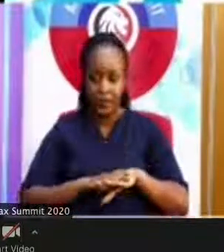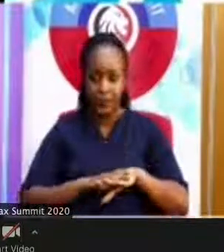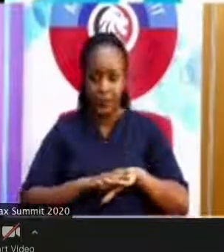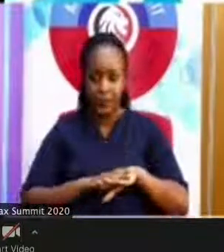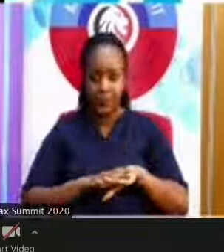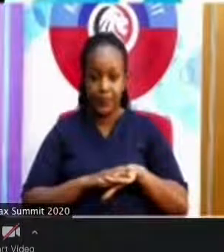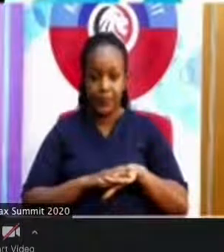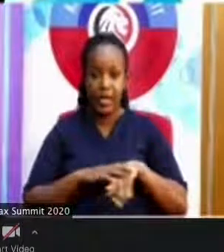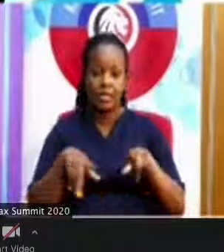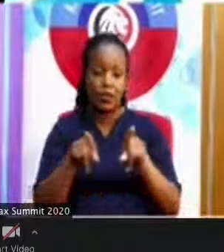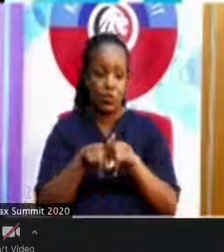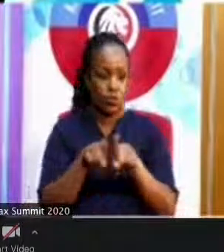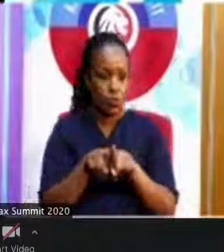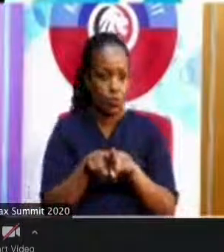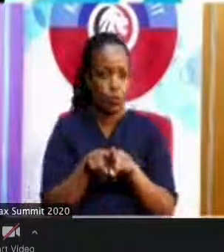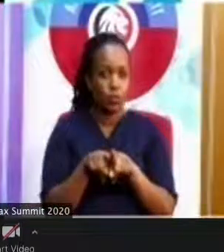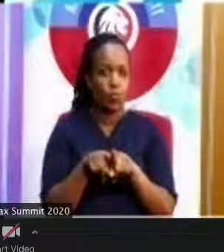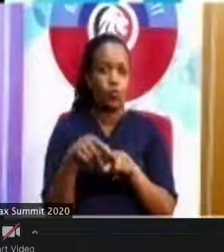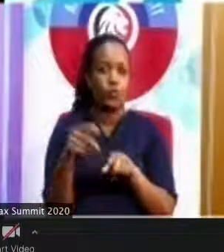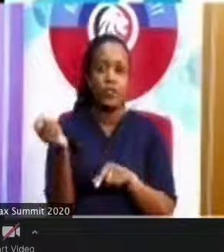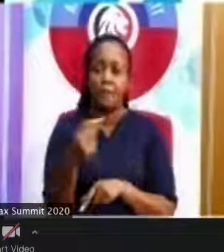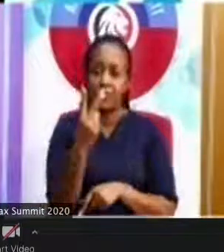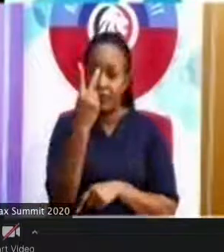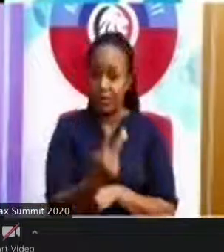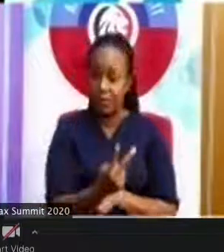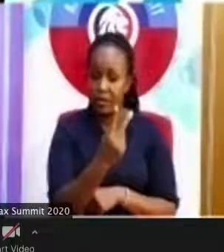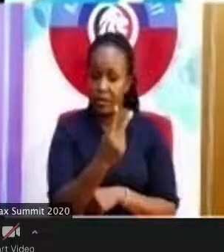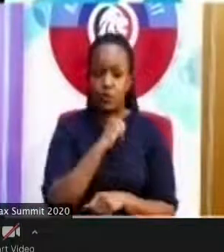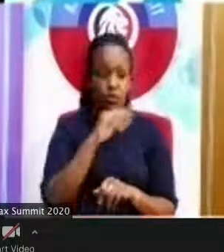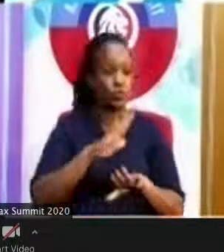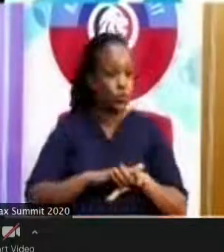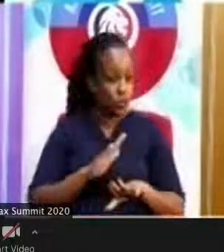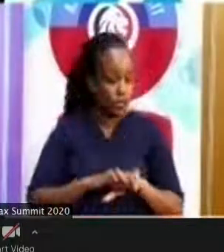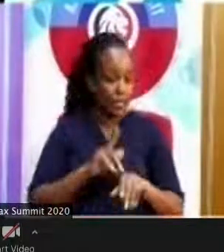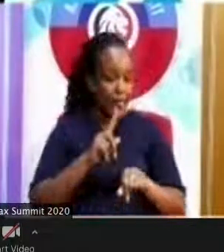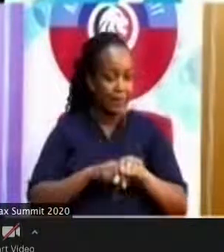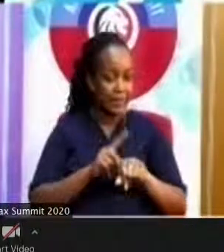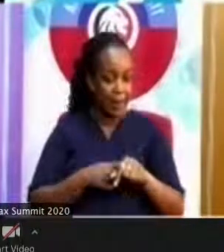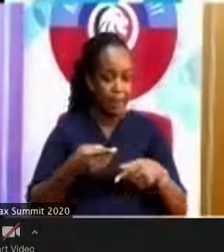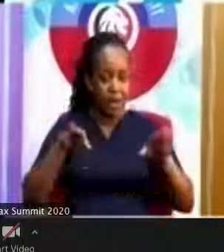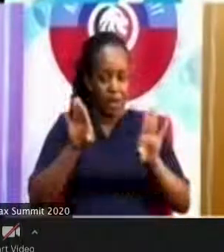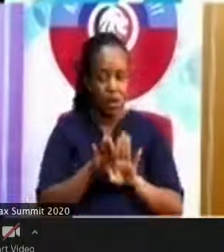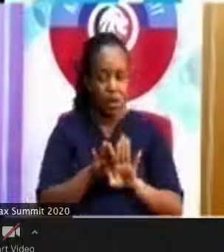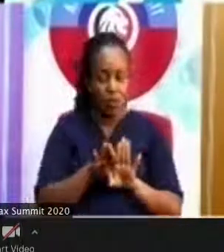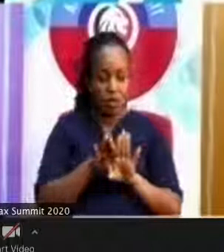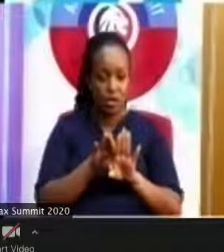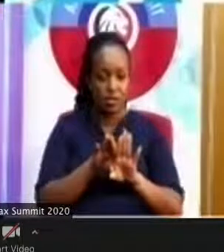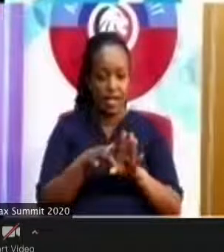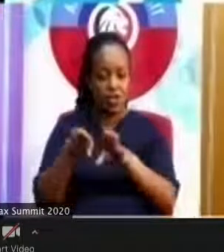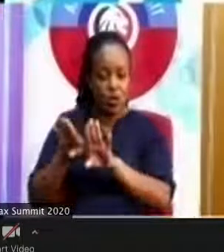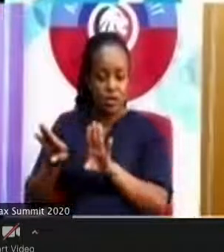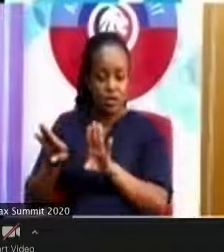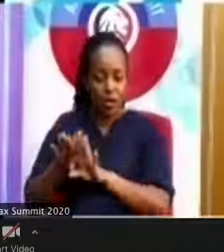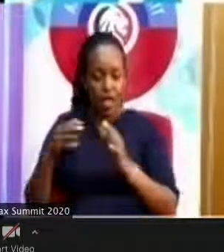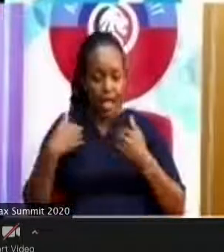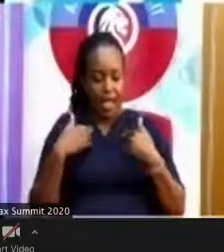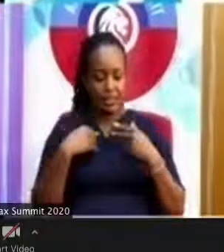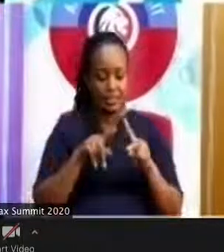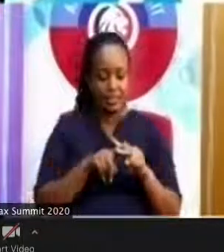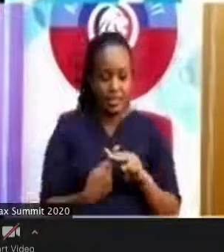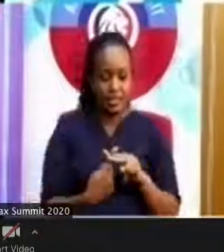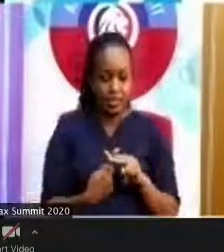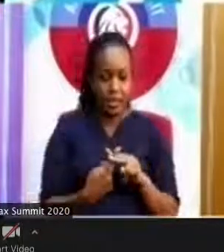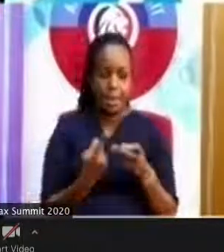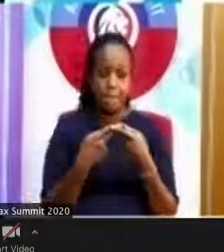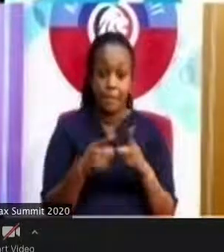Same with February when the lockdown started. However,